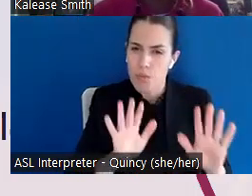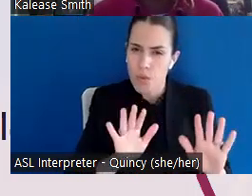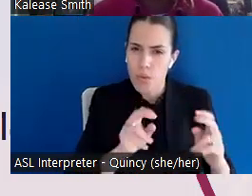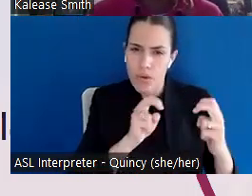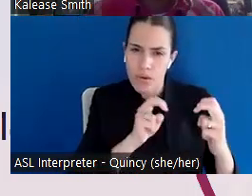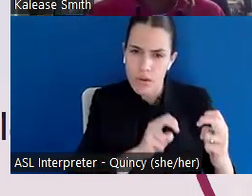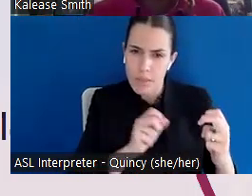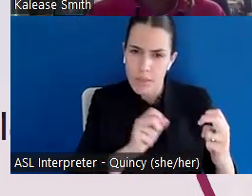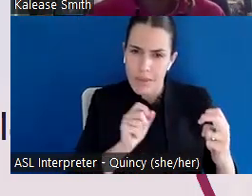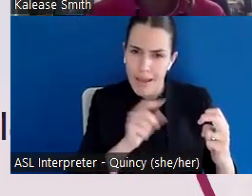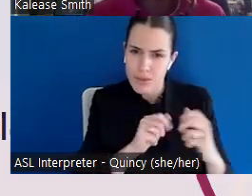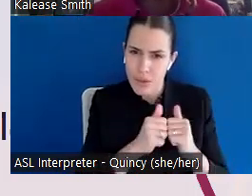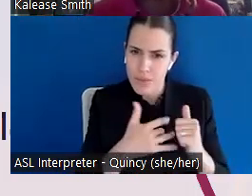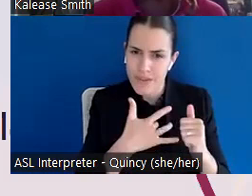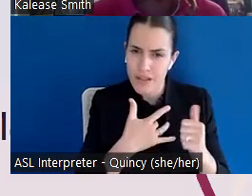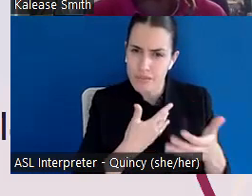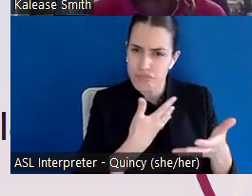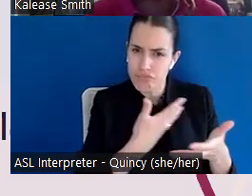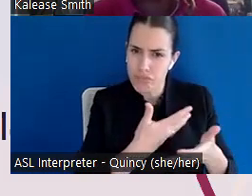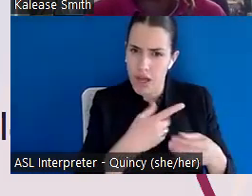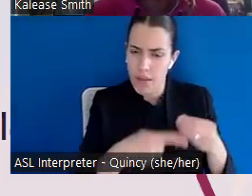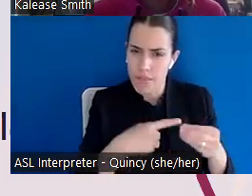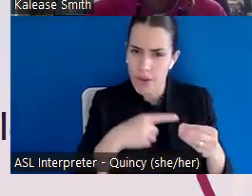they feel about this. Let's have a conversation. And I